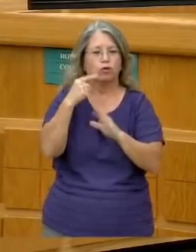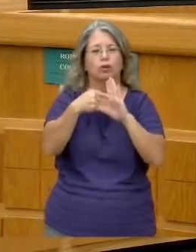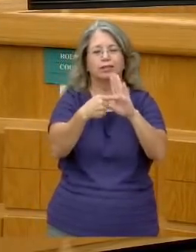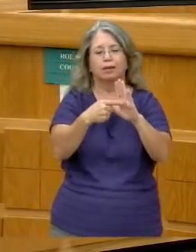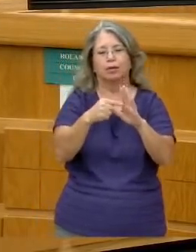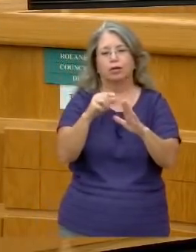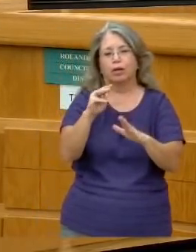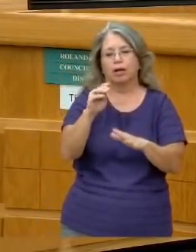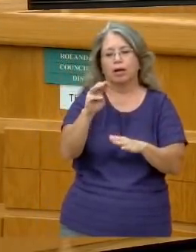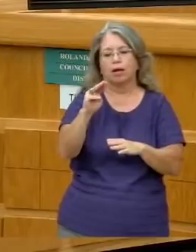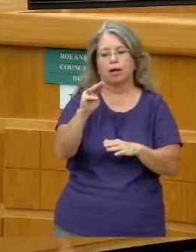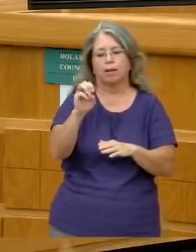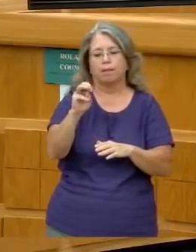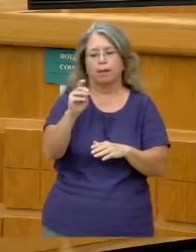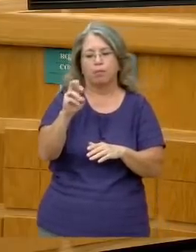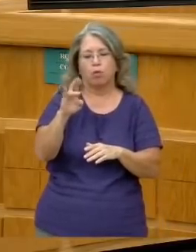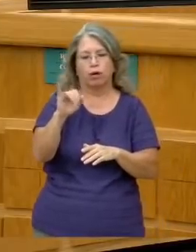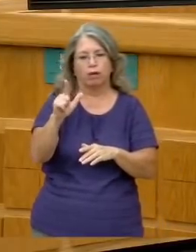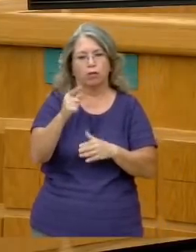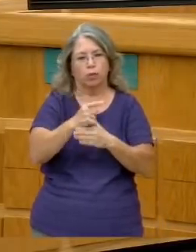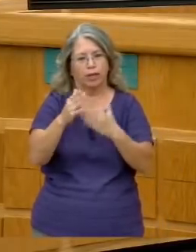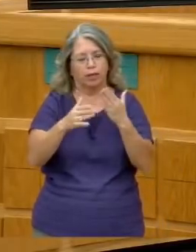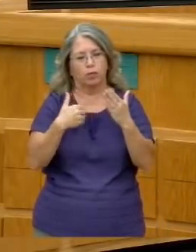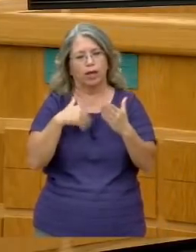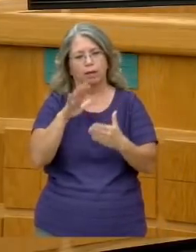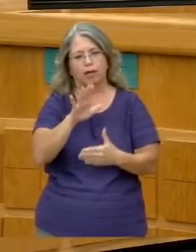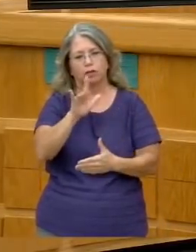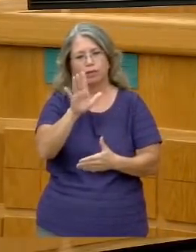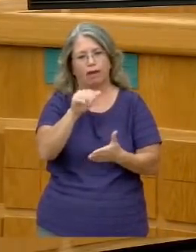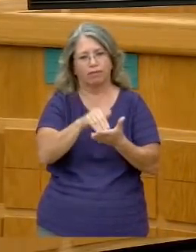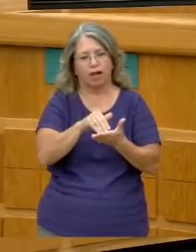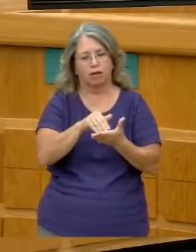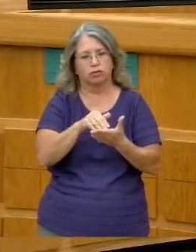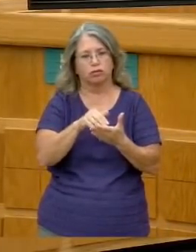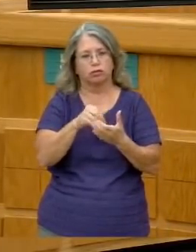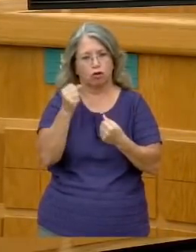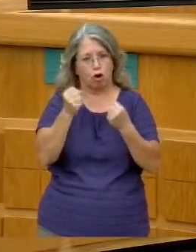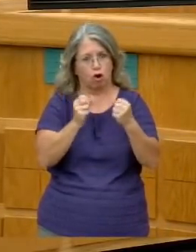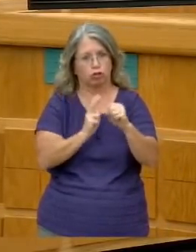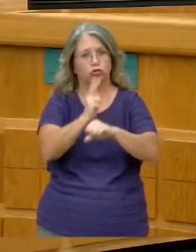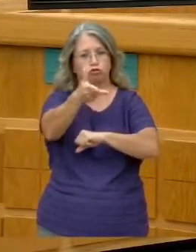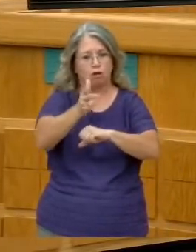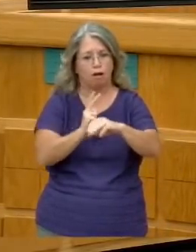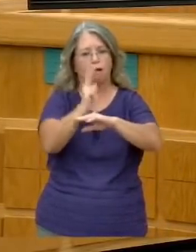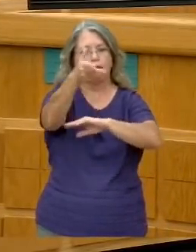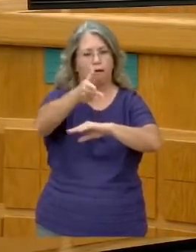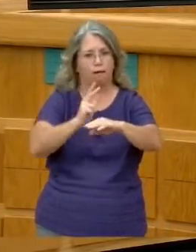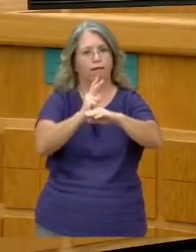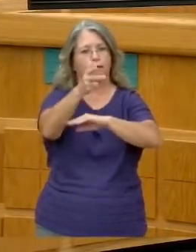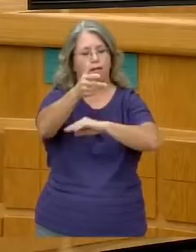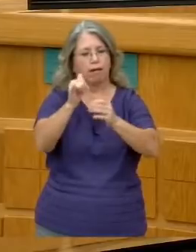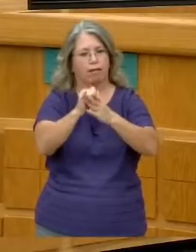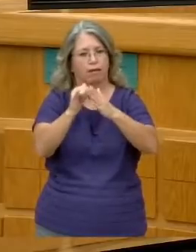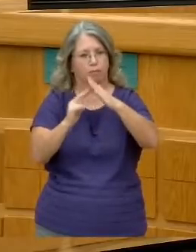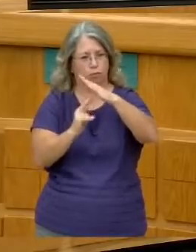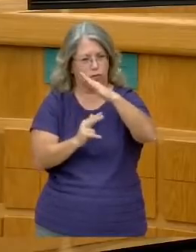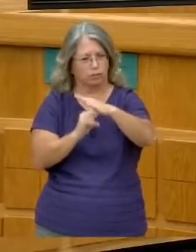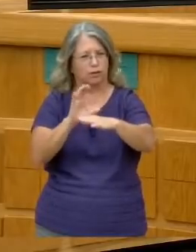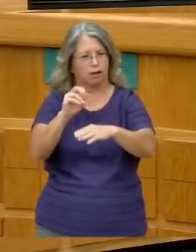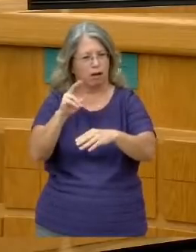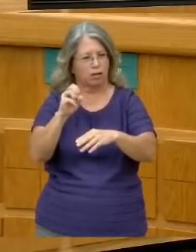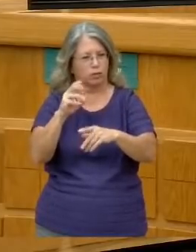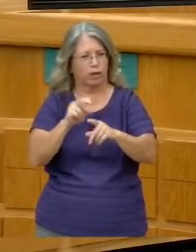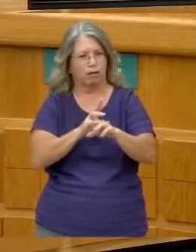25,000 vehicles go over the bridge onto the beach, the JFK Causeway, and then take that left on 361.